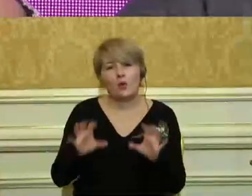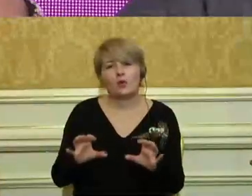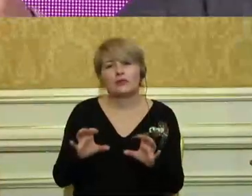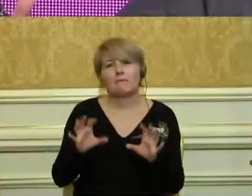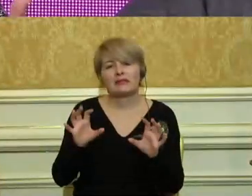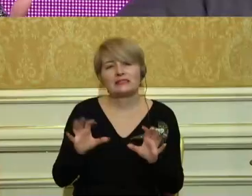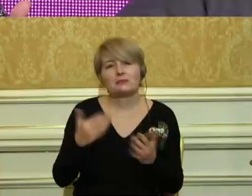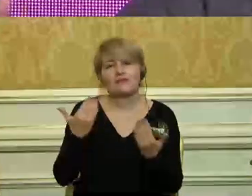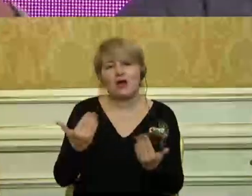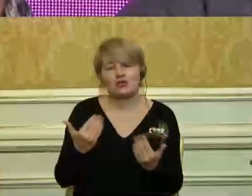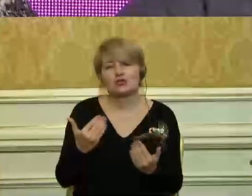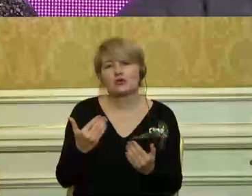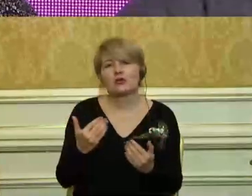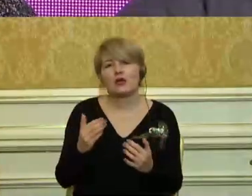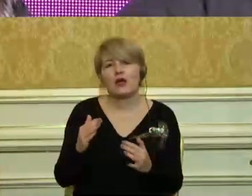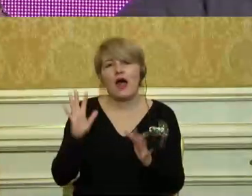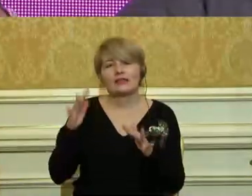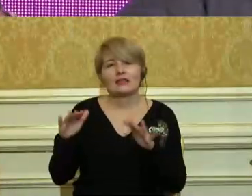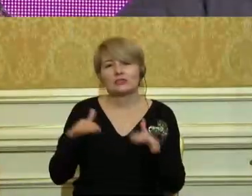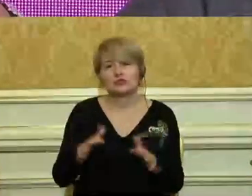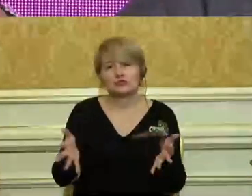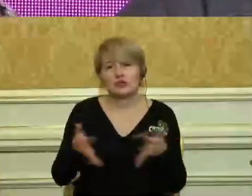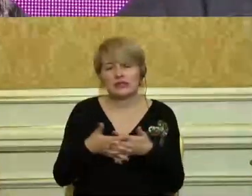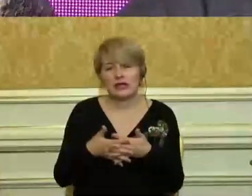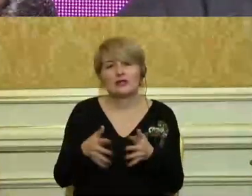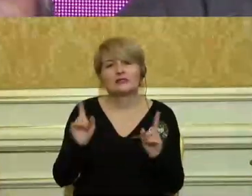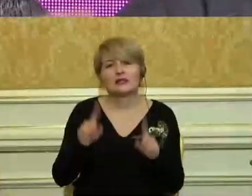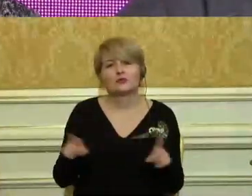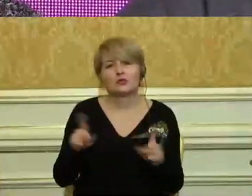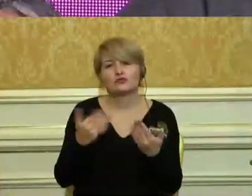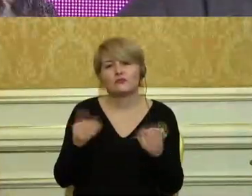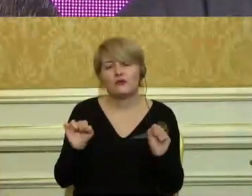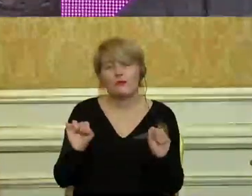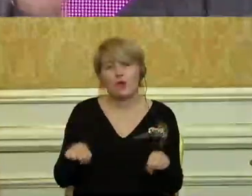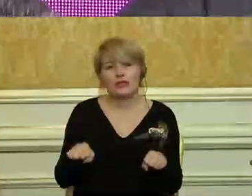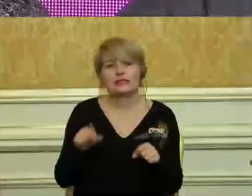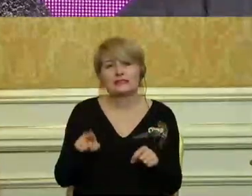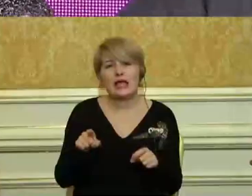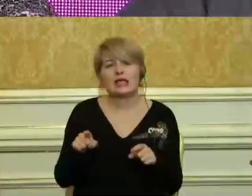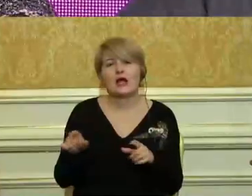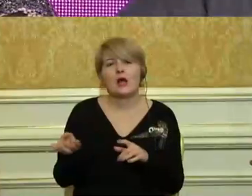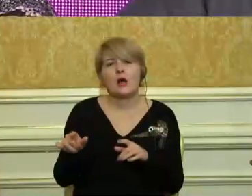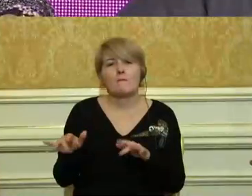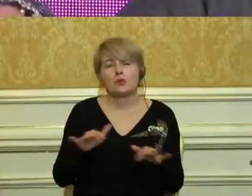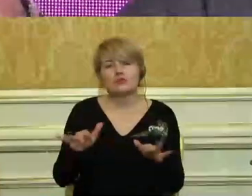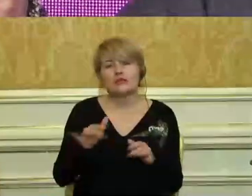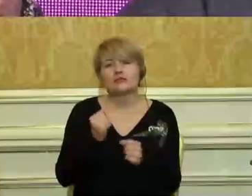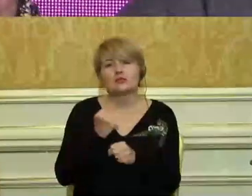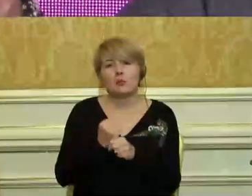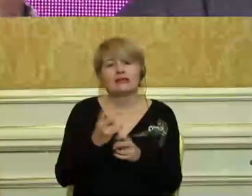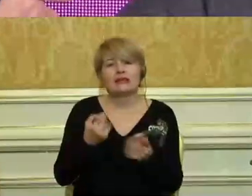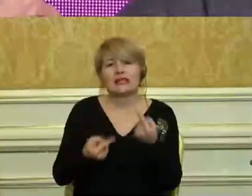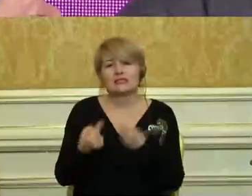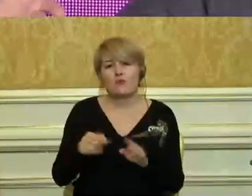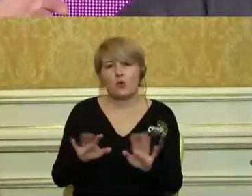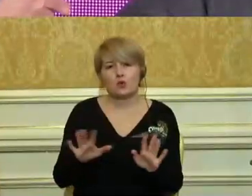Euro-Atlantic integration. To have your process not reversible, irreversible. And